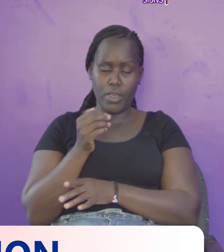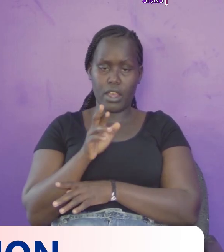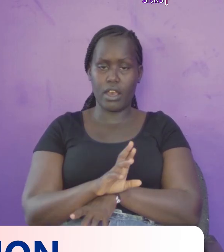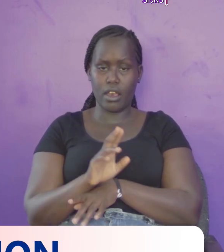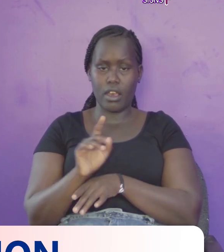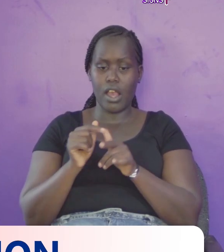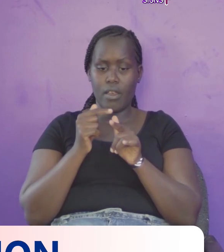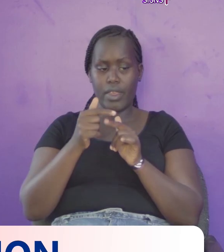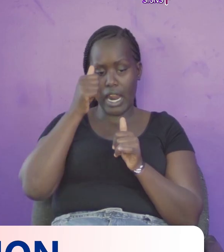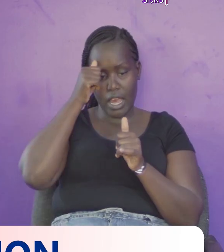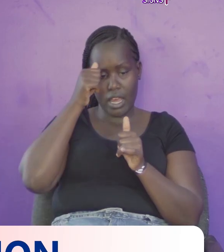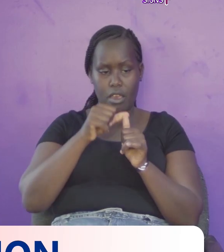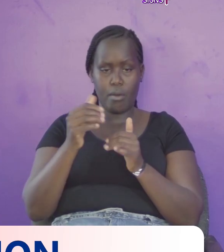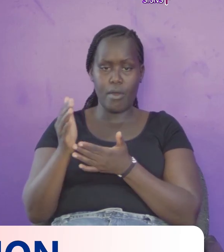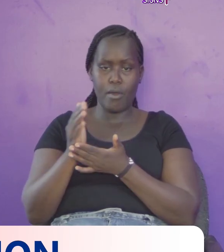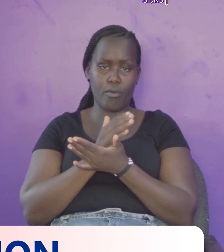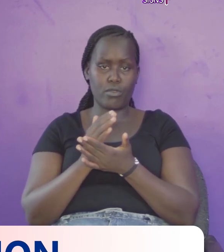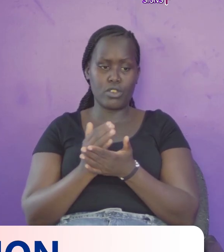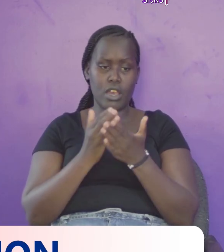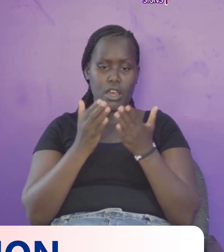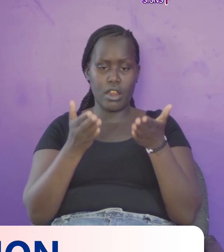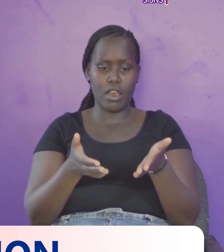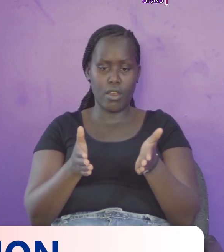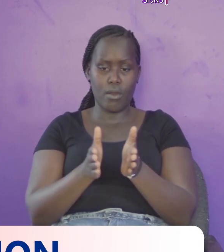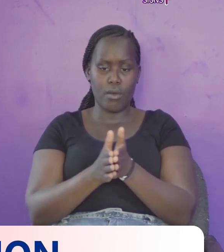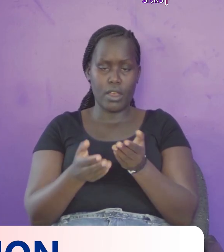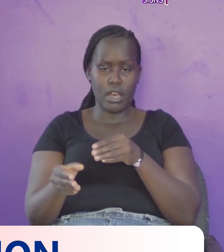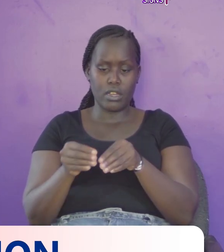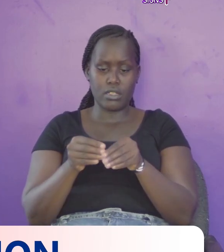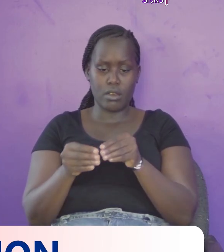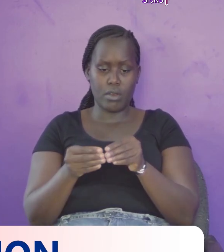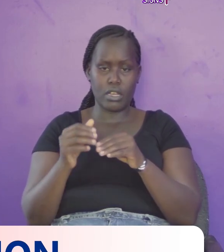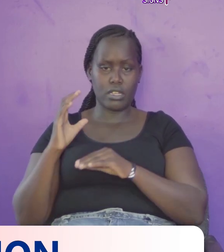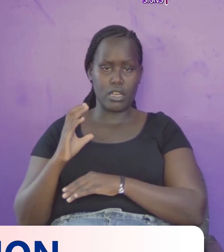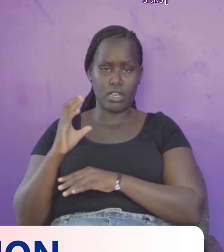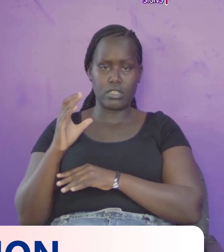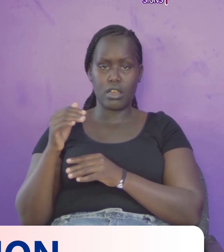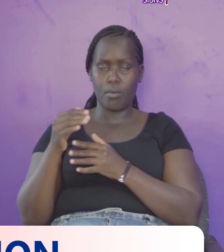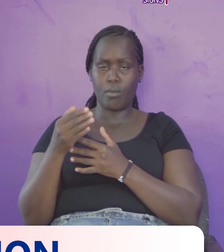And I remember we shared that here with a disabilities chair of Upia. You know